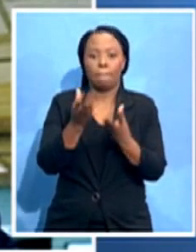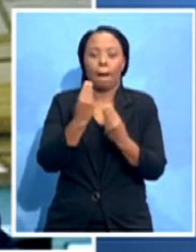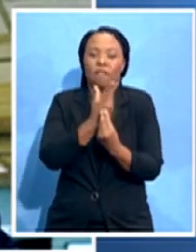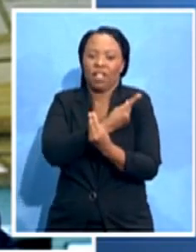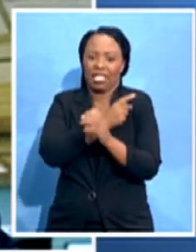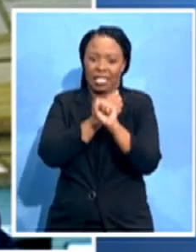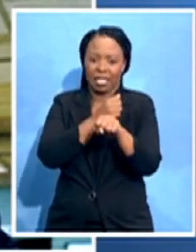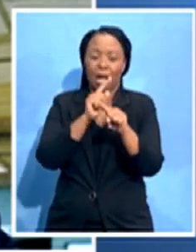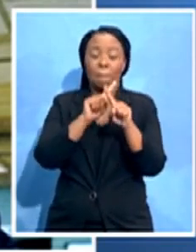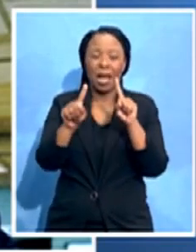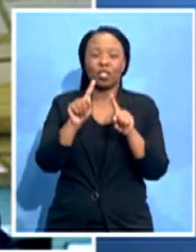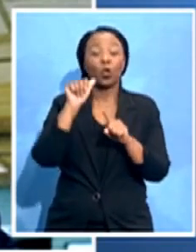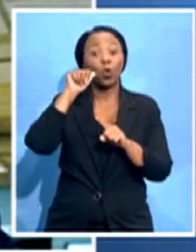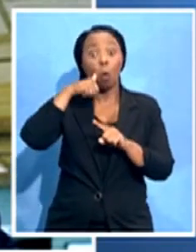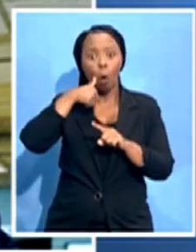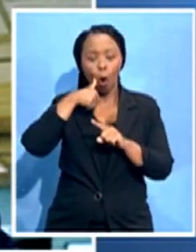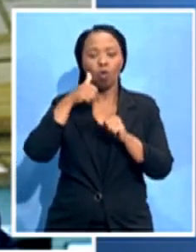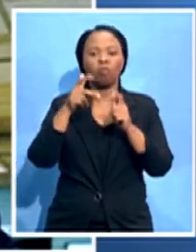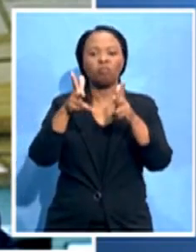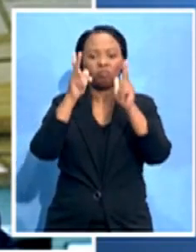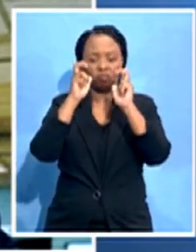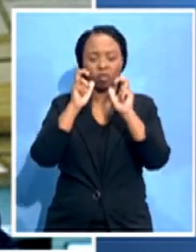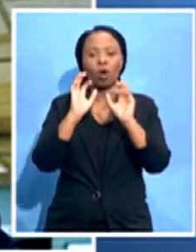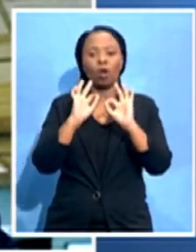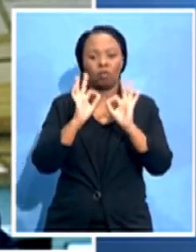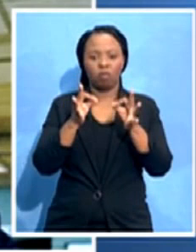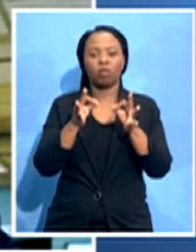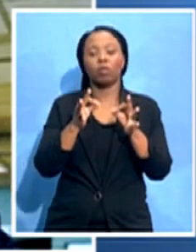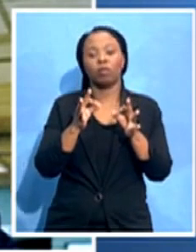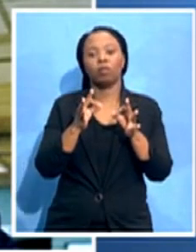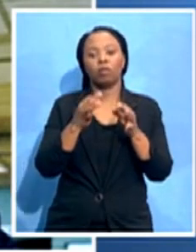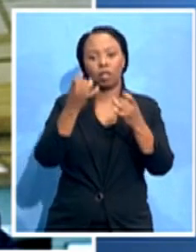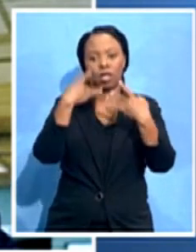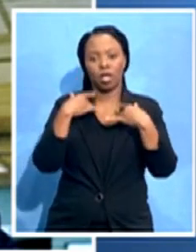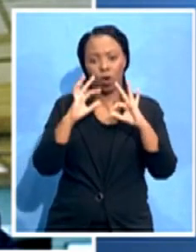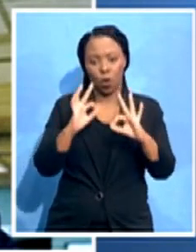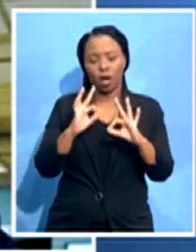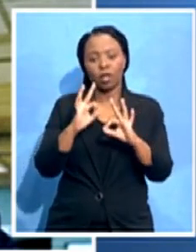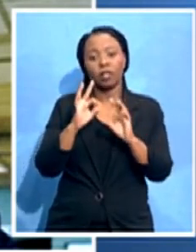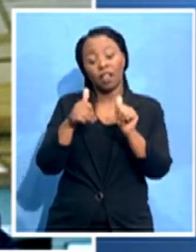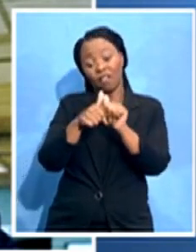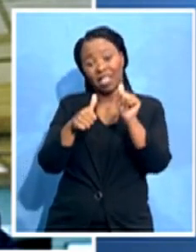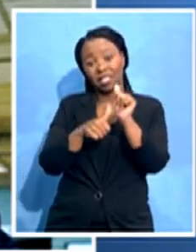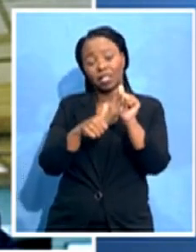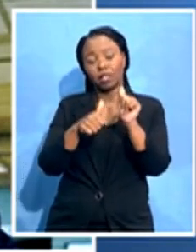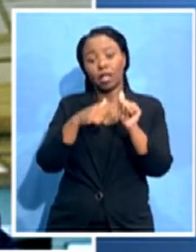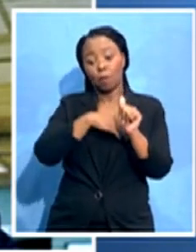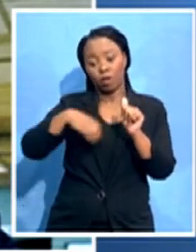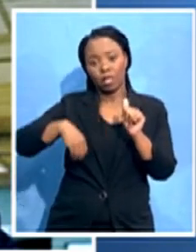perhaps Constantino Chiwenga, the Vice President, will make some remarks at the airport, and journalists will be able to